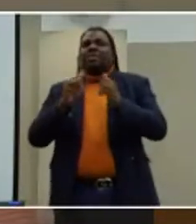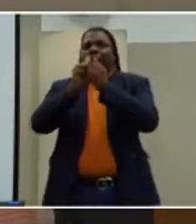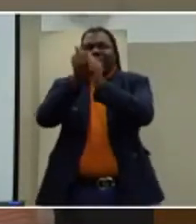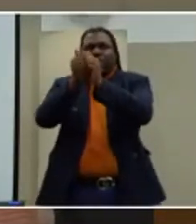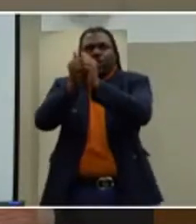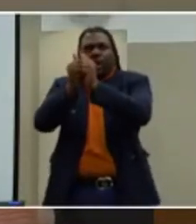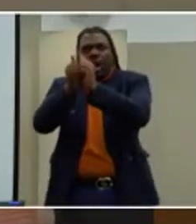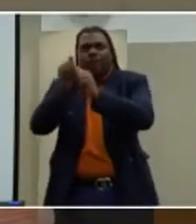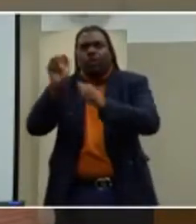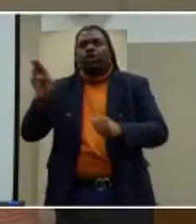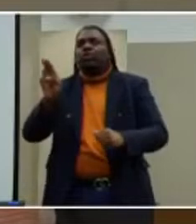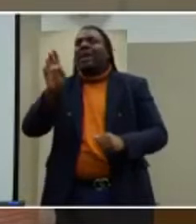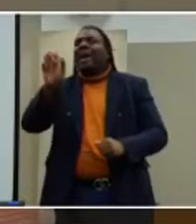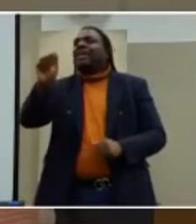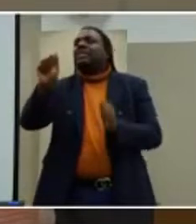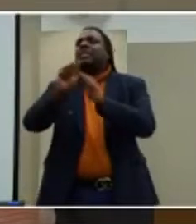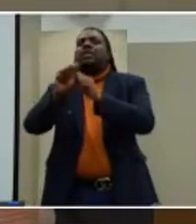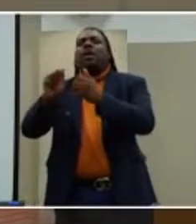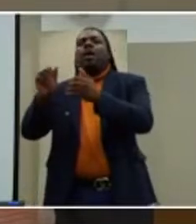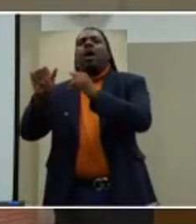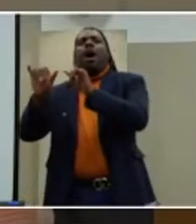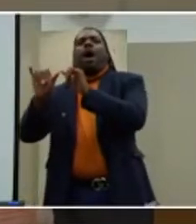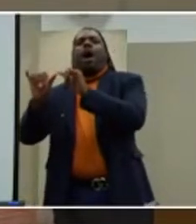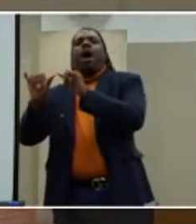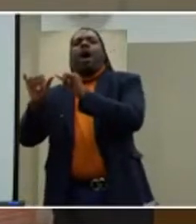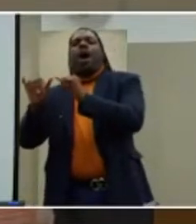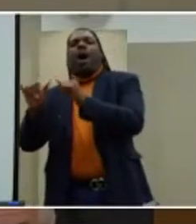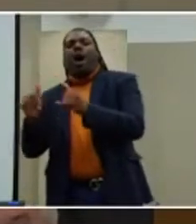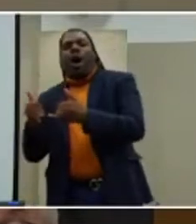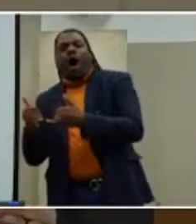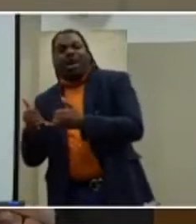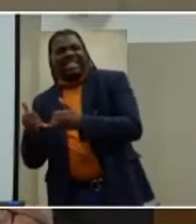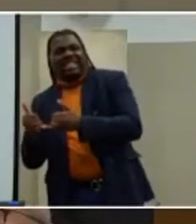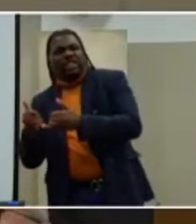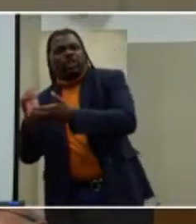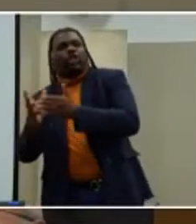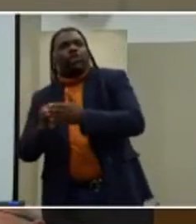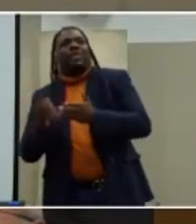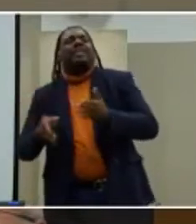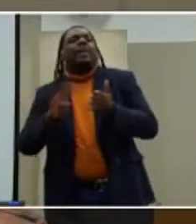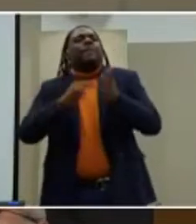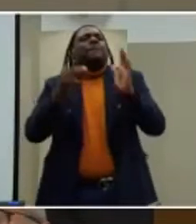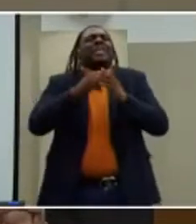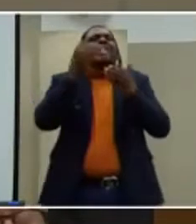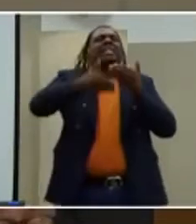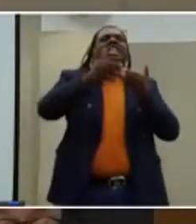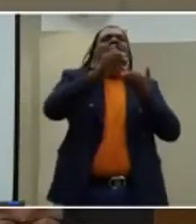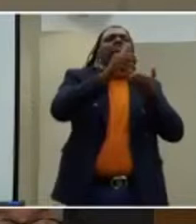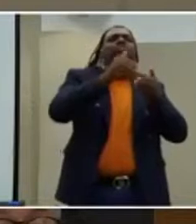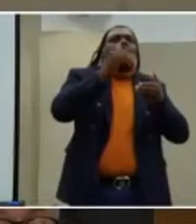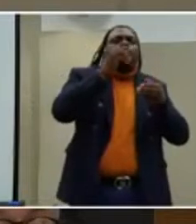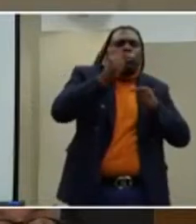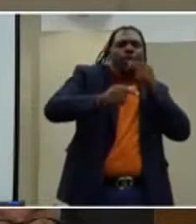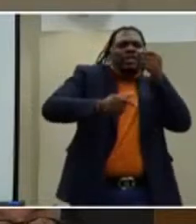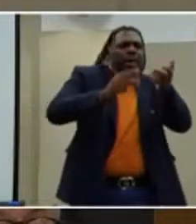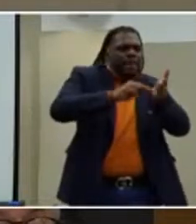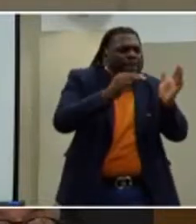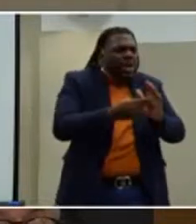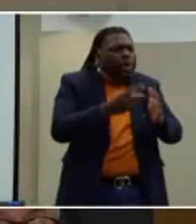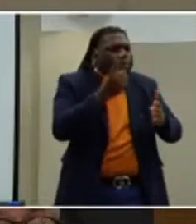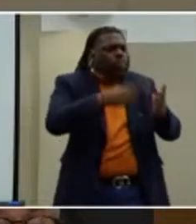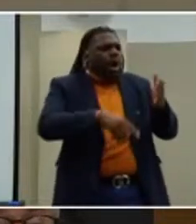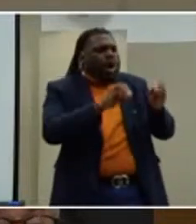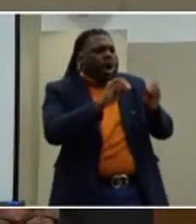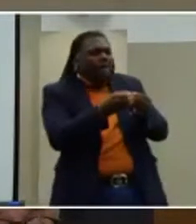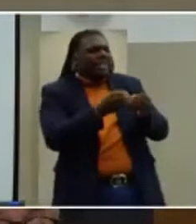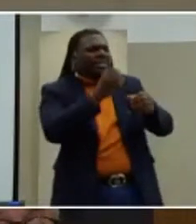competition for U.S. architecture students. So the next generation of students are going to tell us what our federal offices and